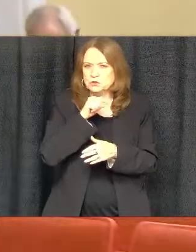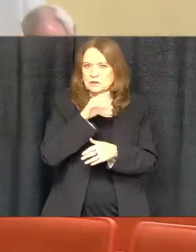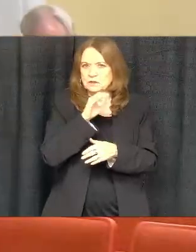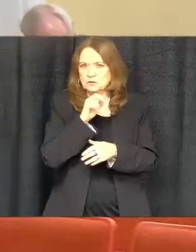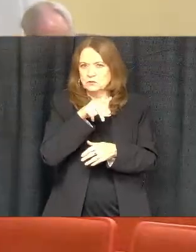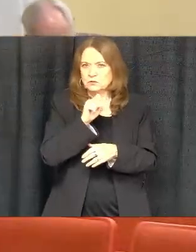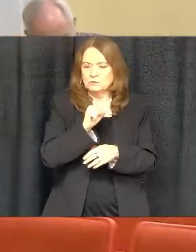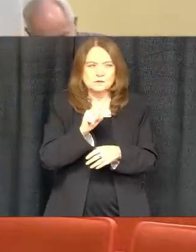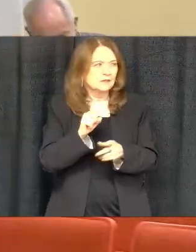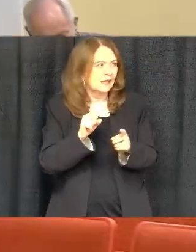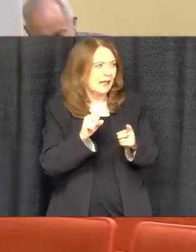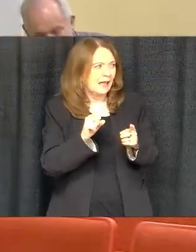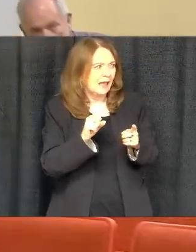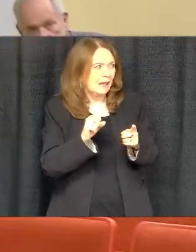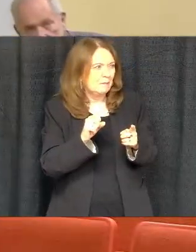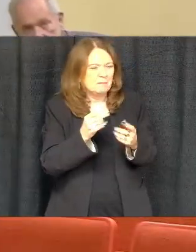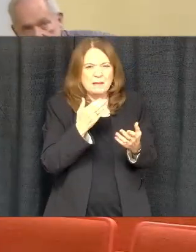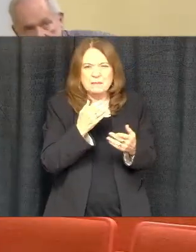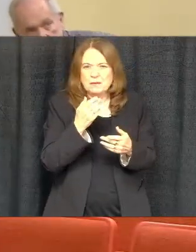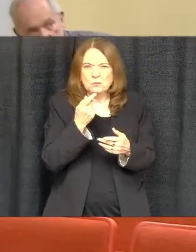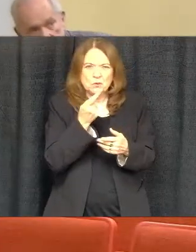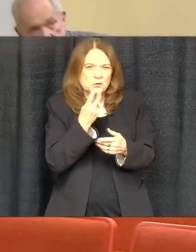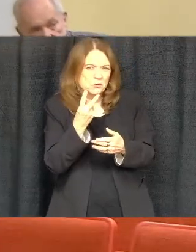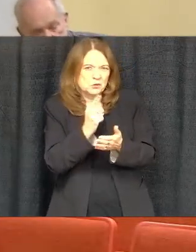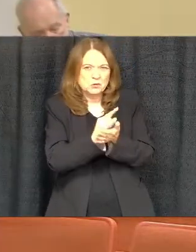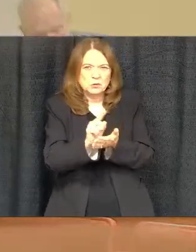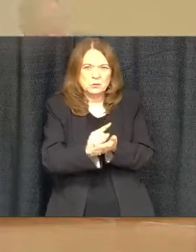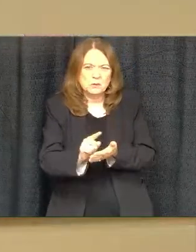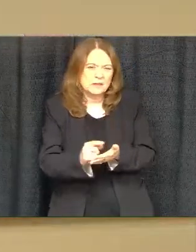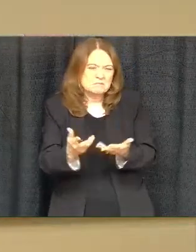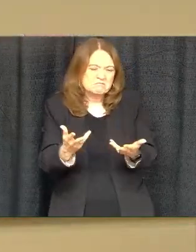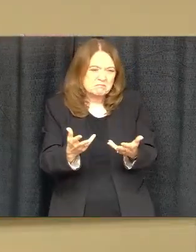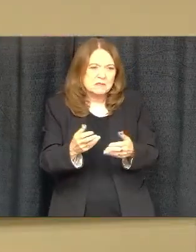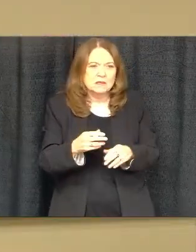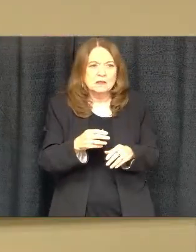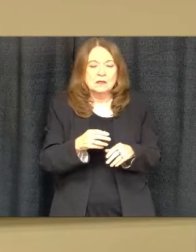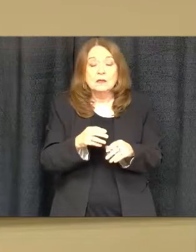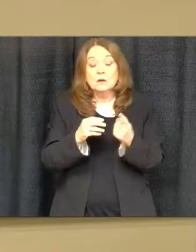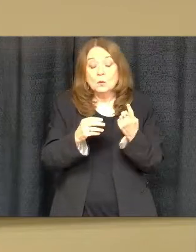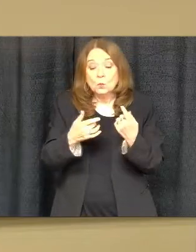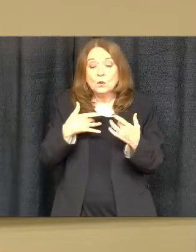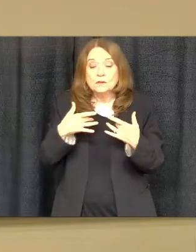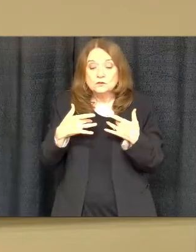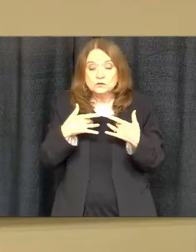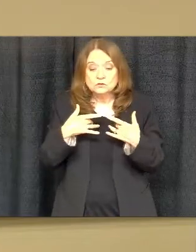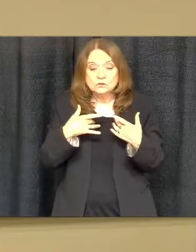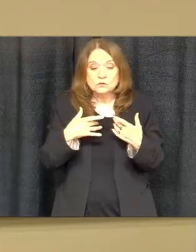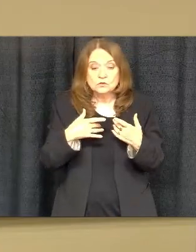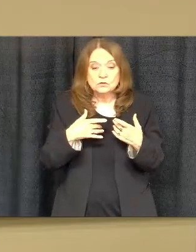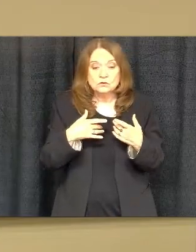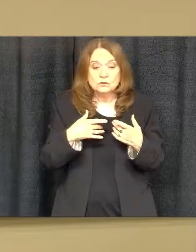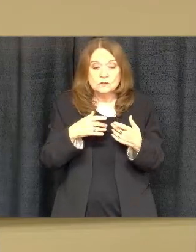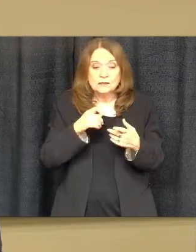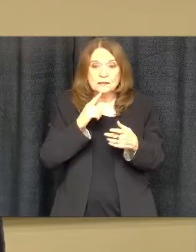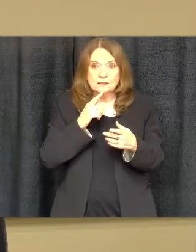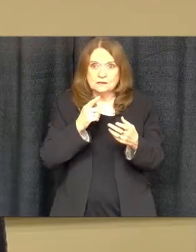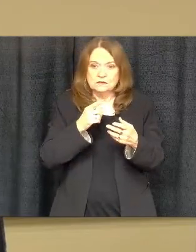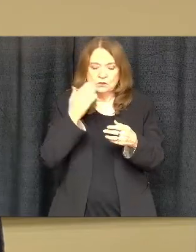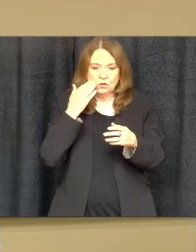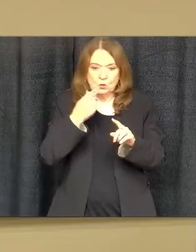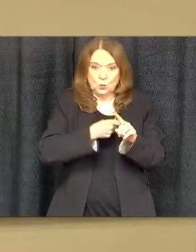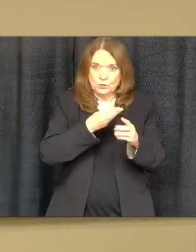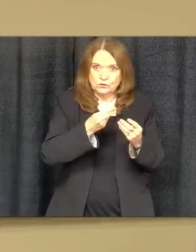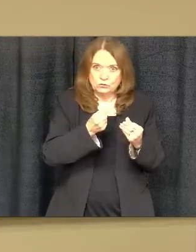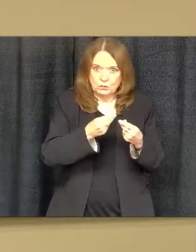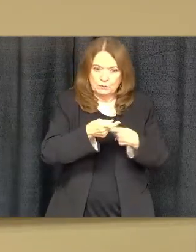you, but it's not more than a couple a week max. Okay, and then, one concern is the high turnover of rental property.